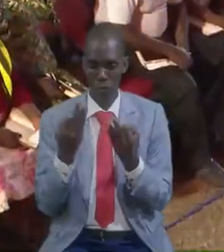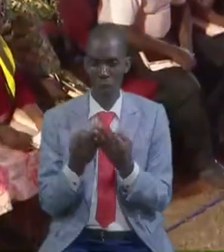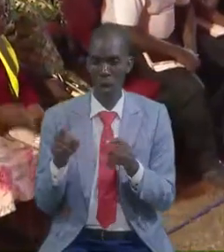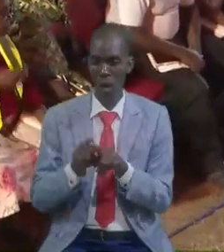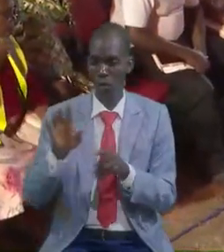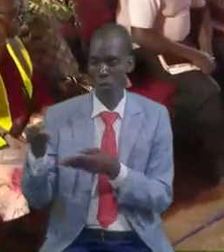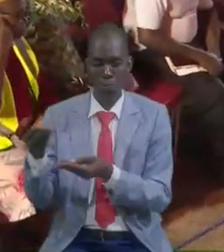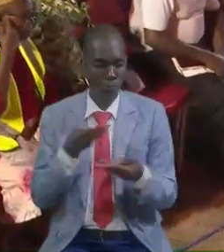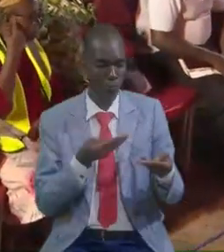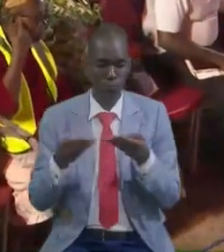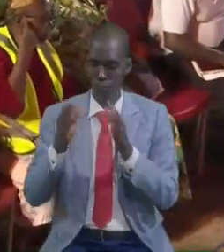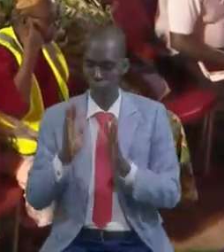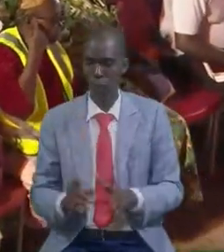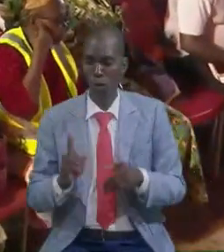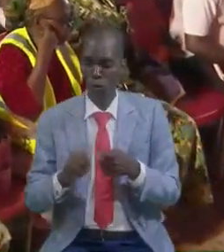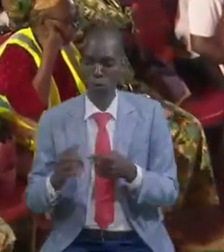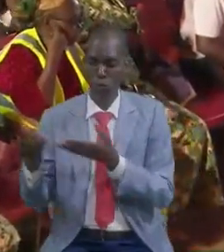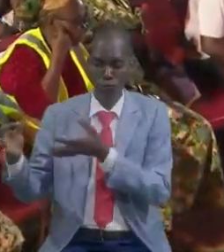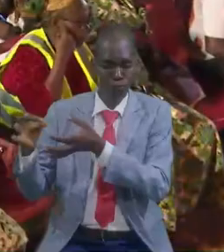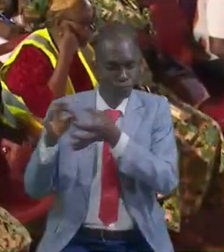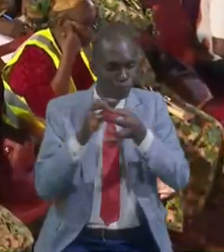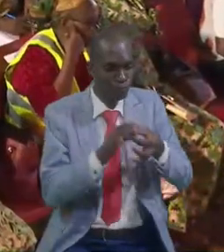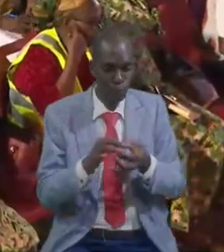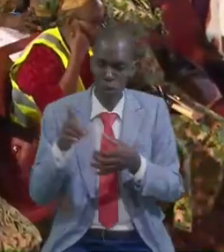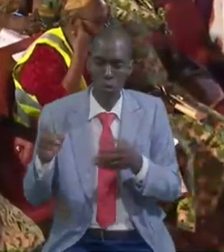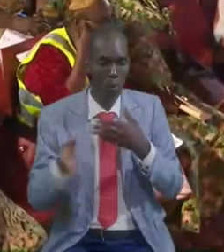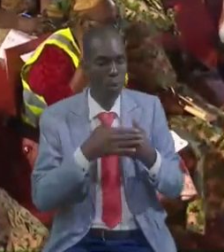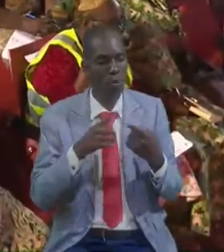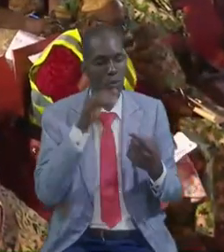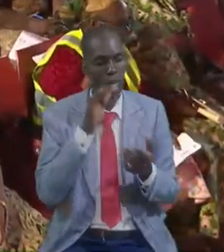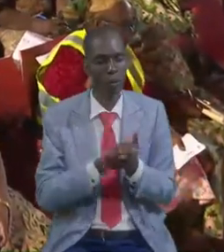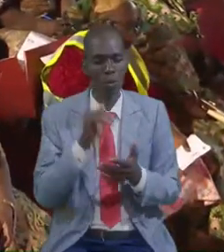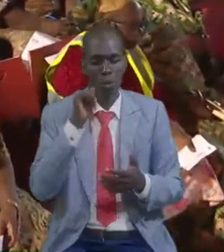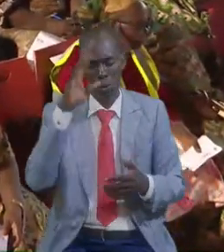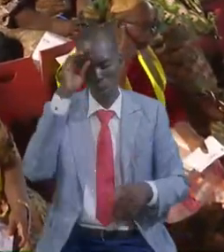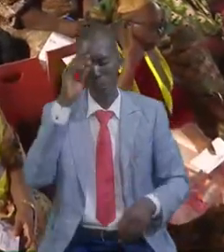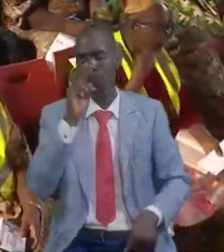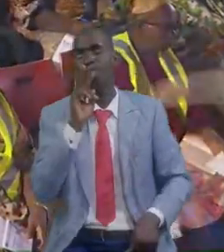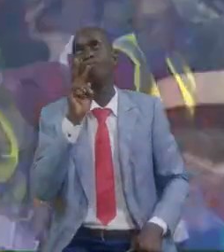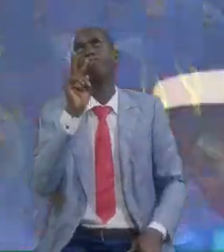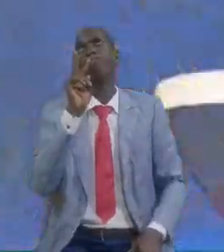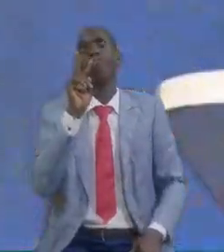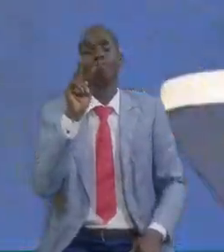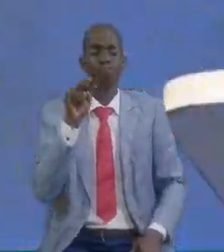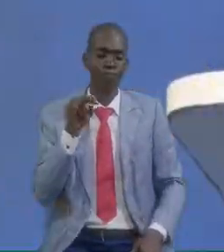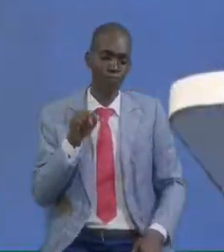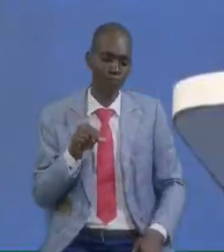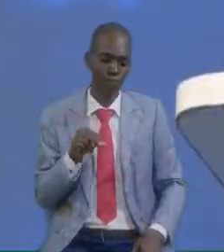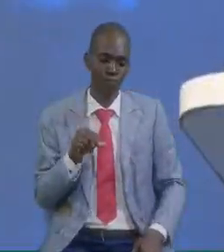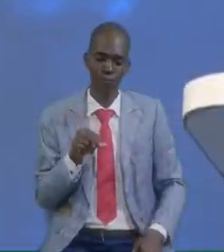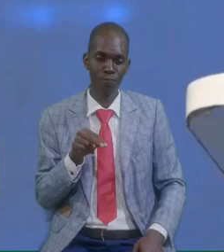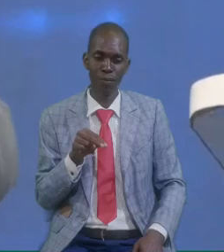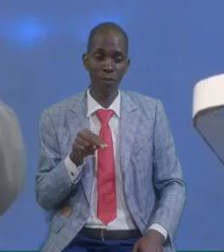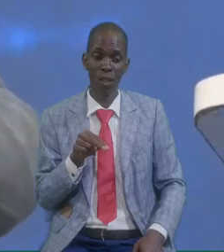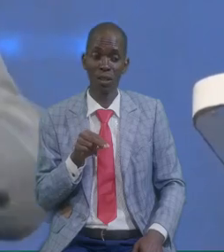you with your wife. The man looked up, he looked down. He said, you are a